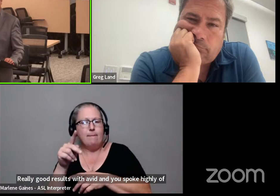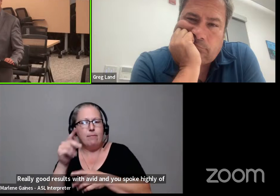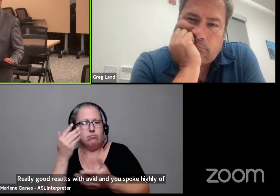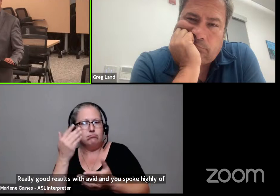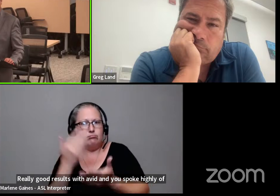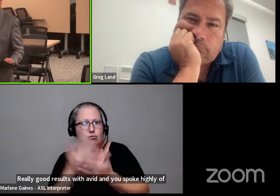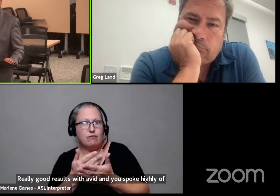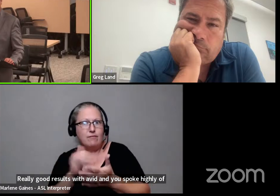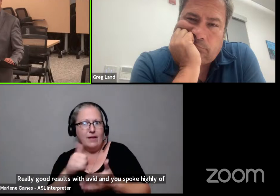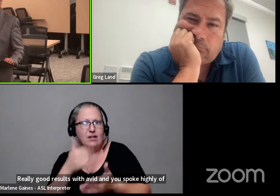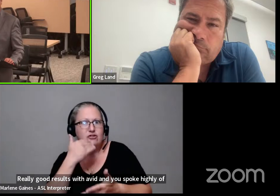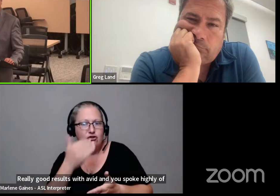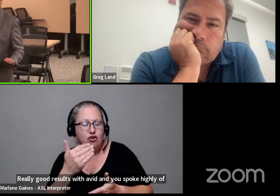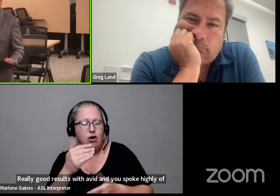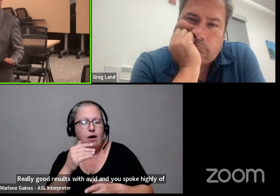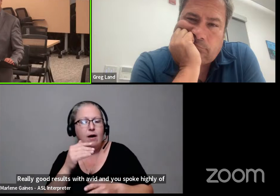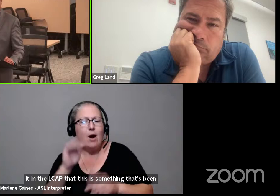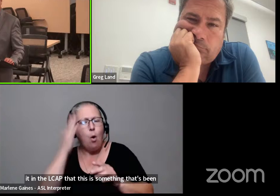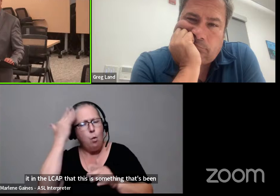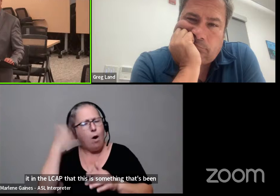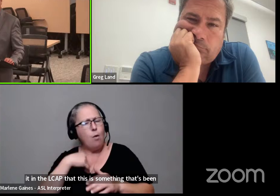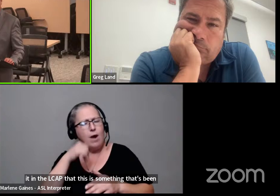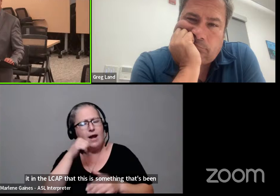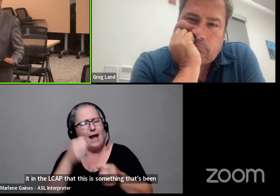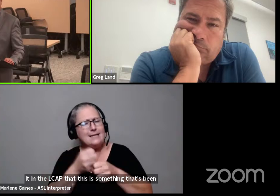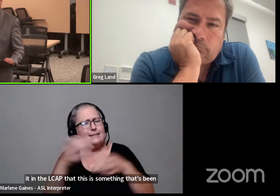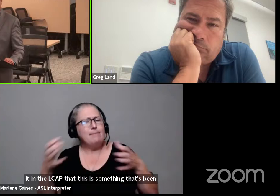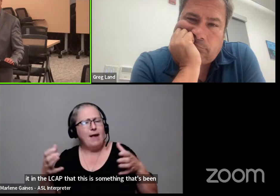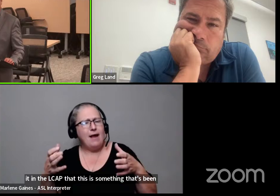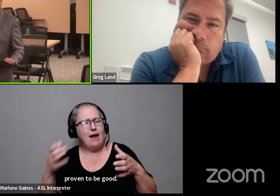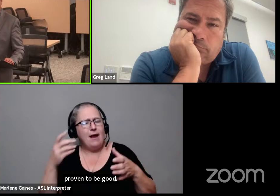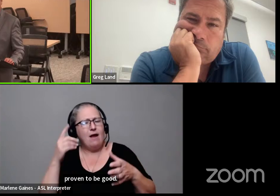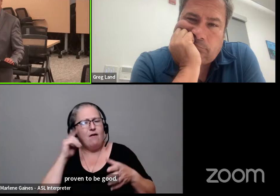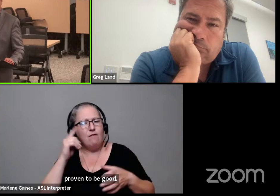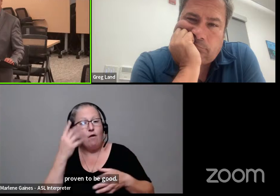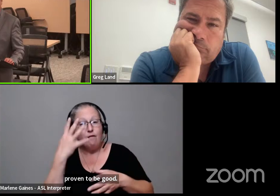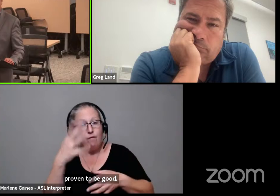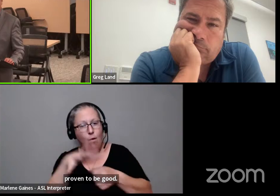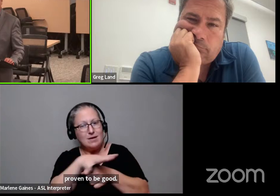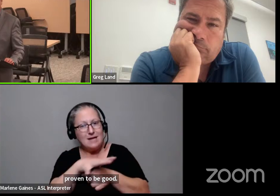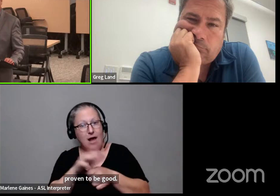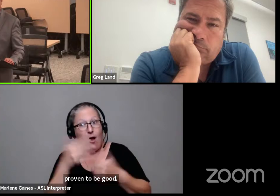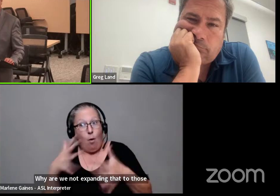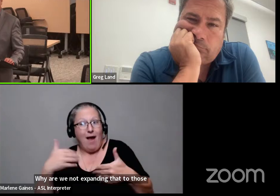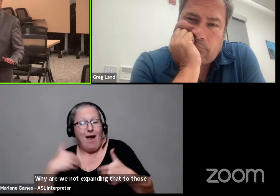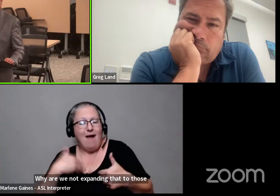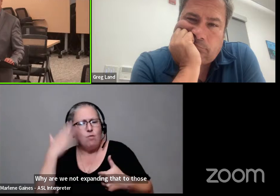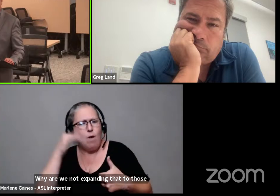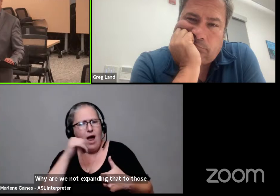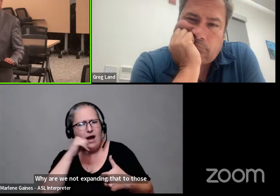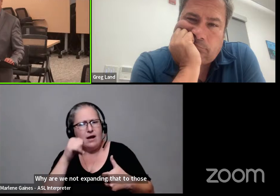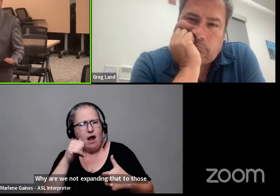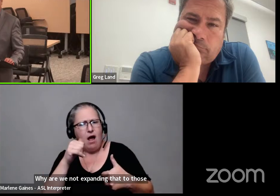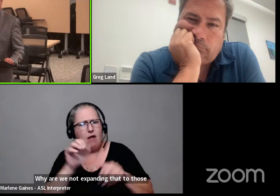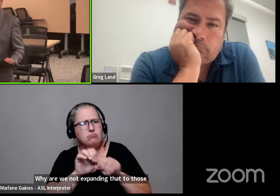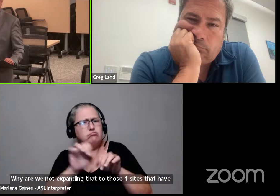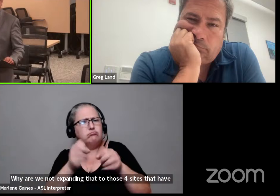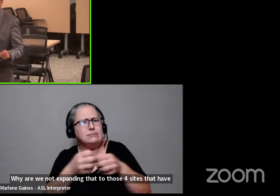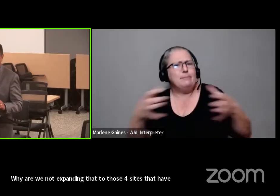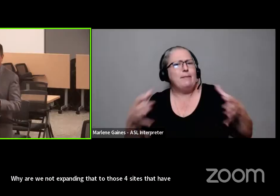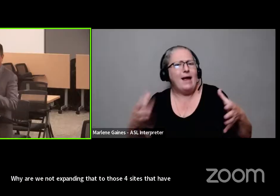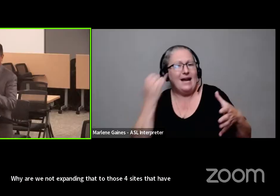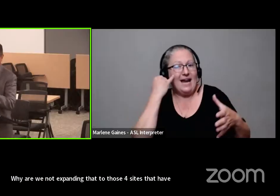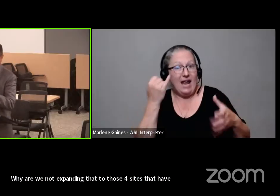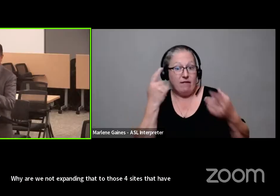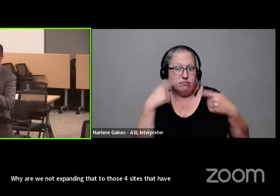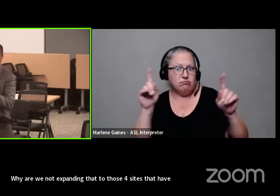be good. Why are we not expanding that to, there's 4 sites that have it. Why are we not expanding that if it's been